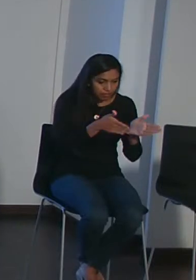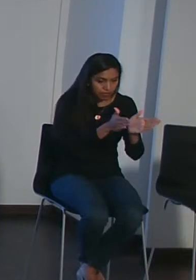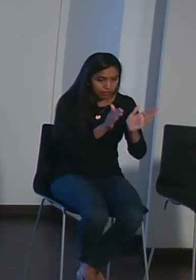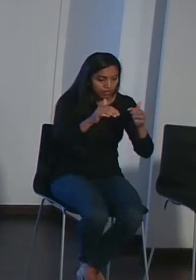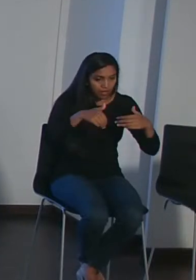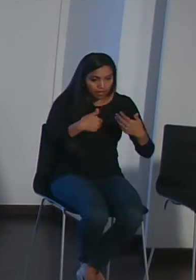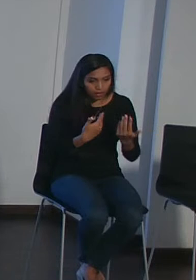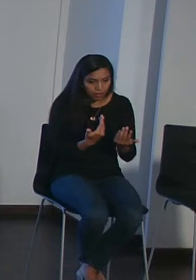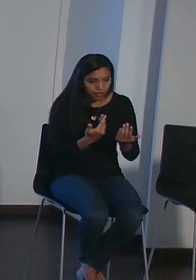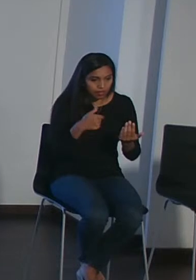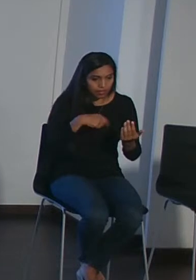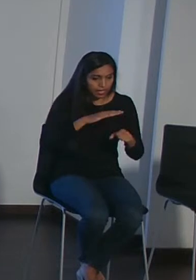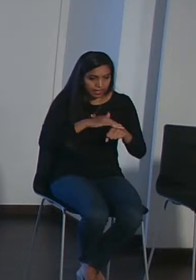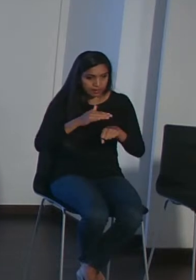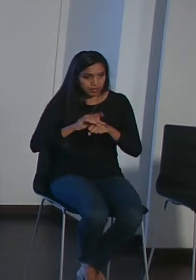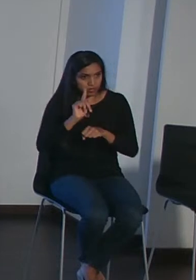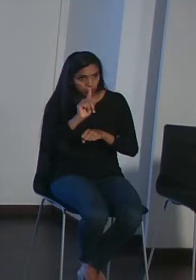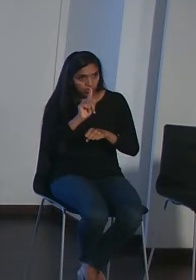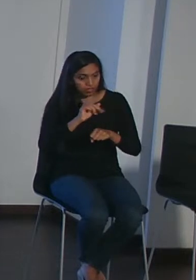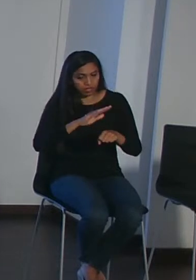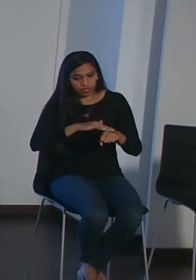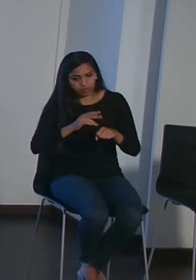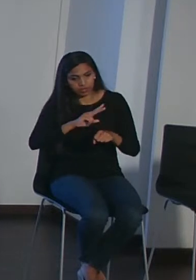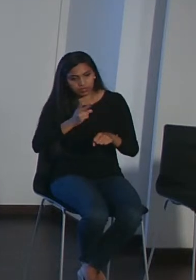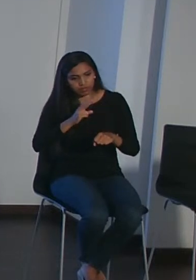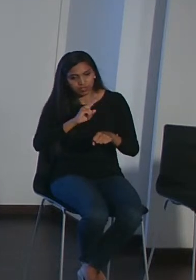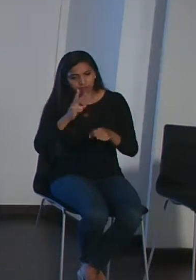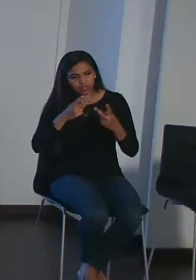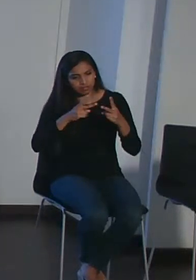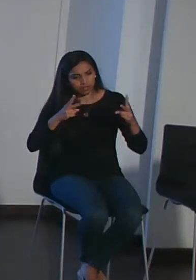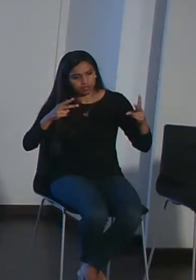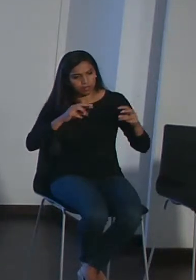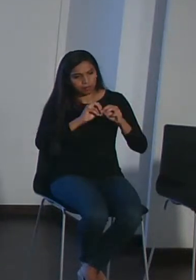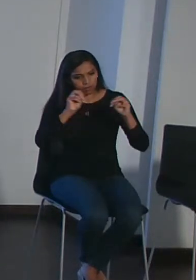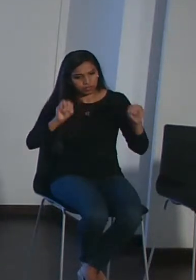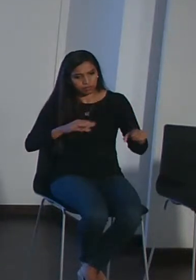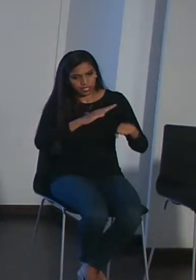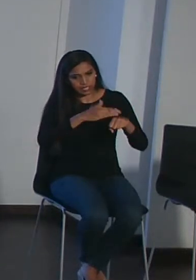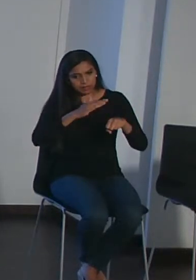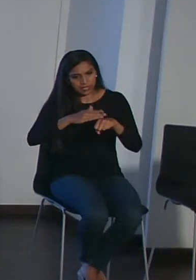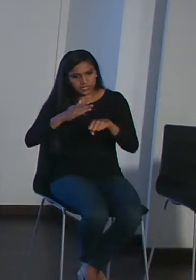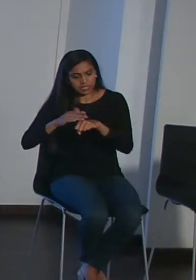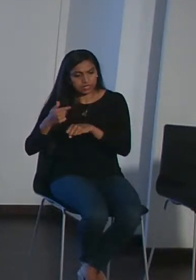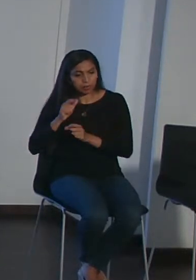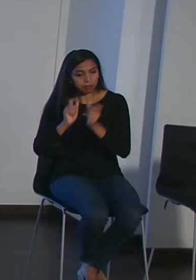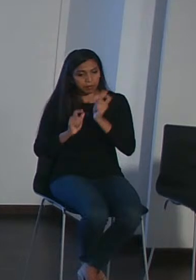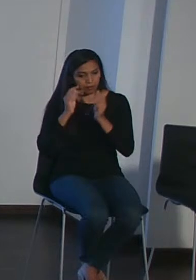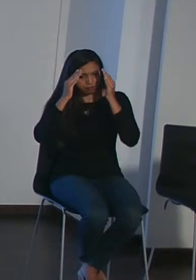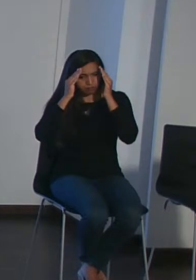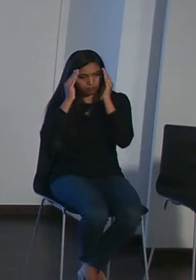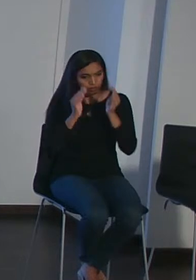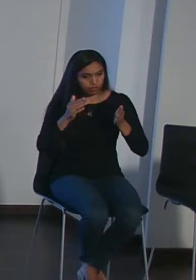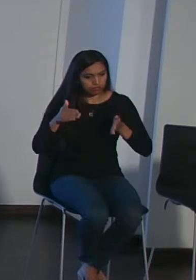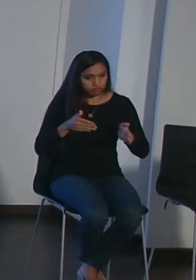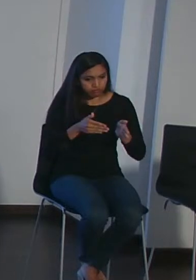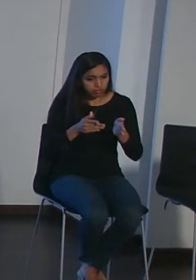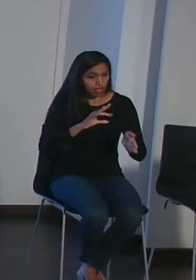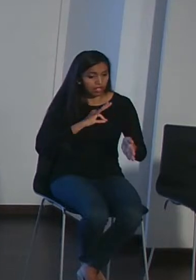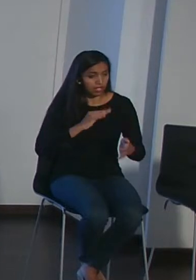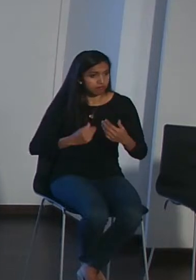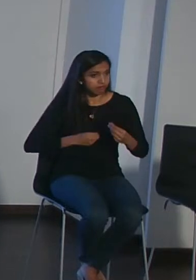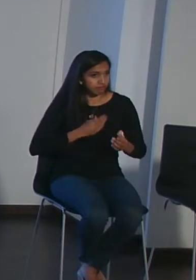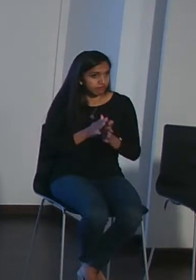how, when you experience one thing after the other, which Pushpamala also brought up, that just saying the order in which you may encounter the work,